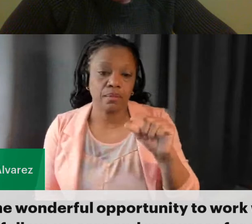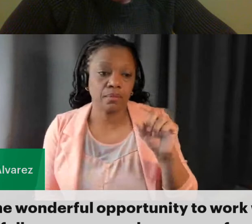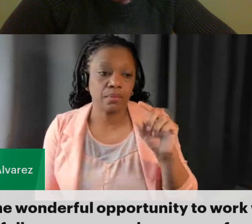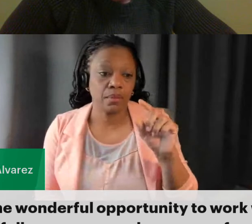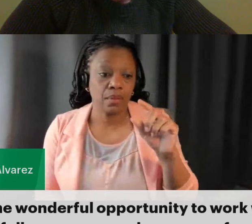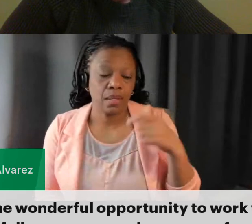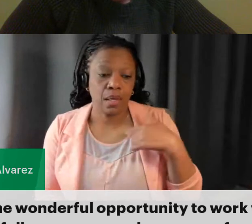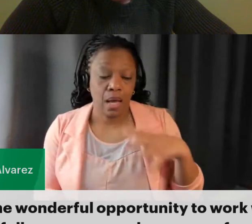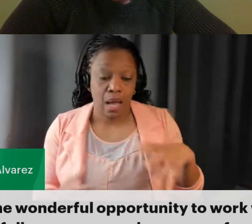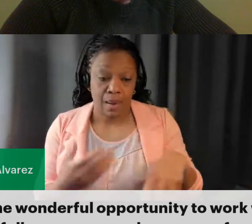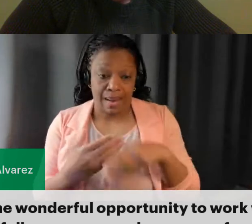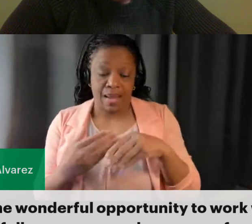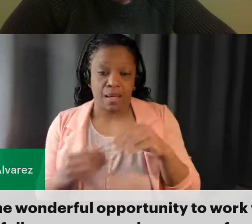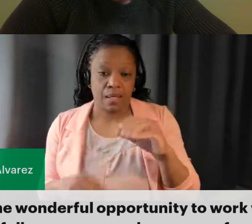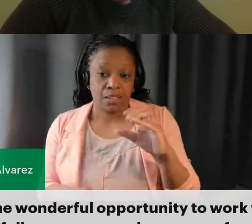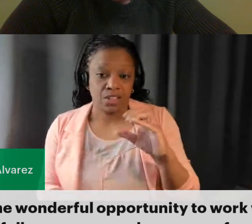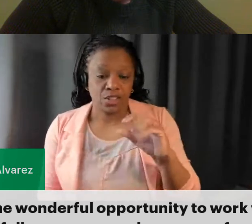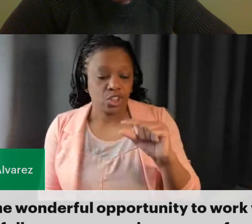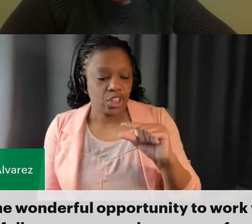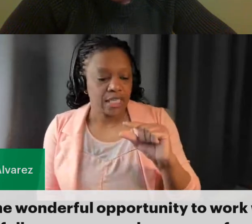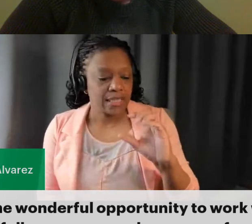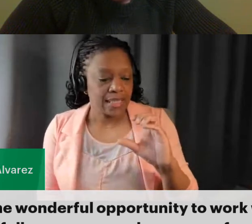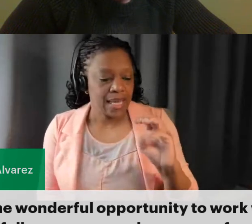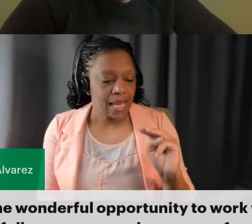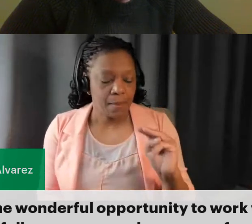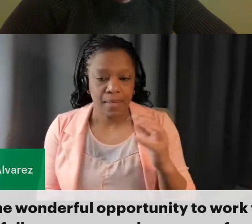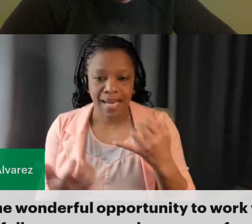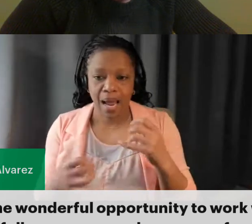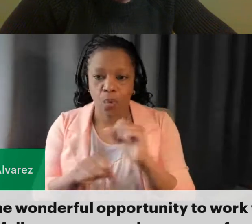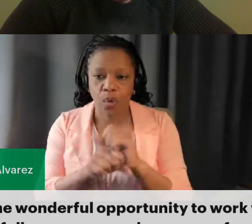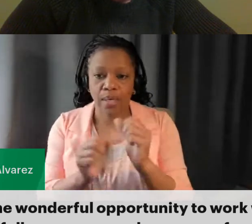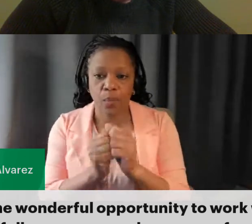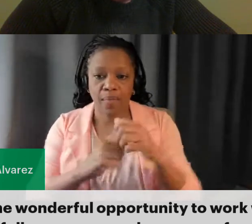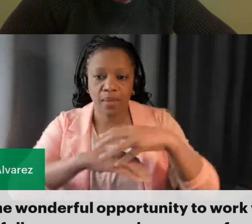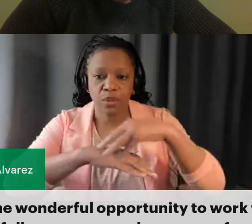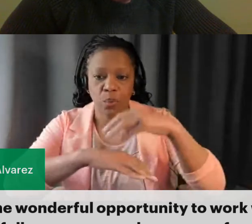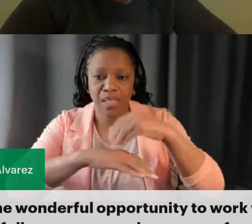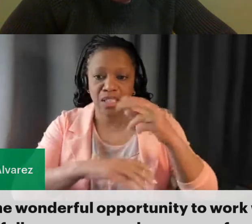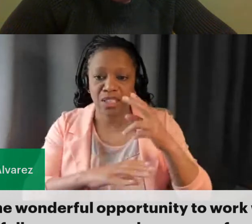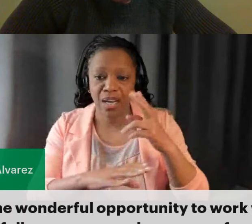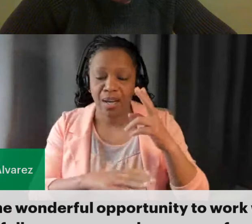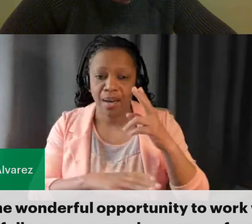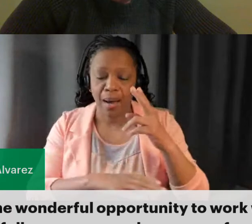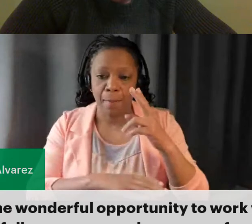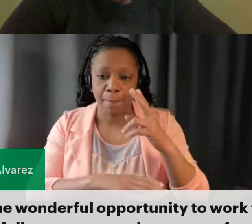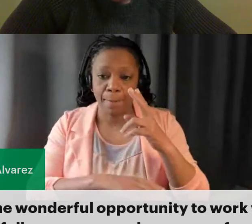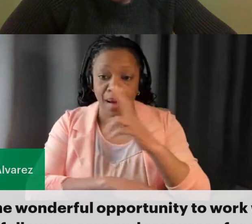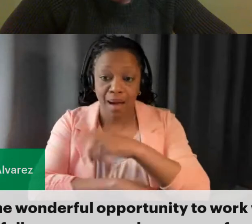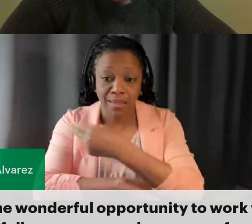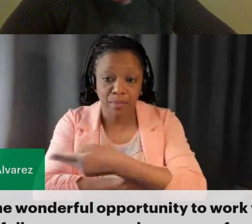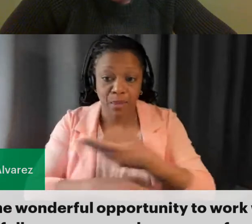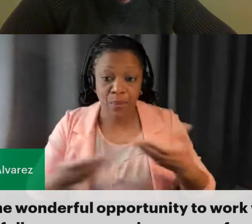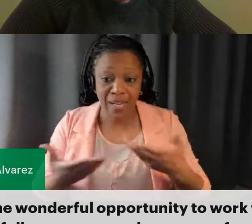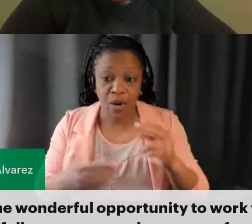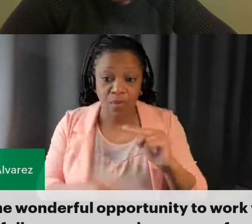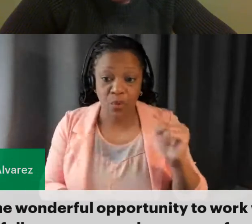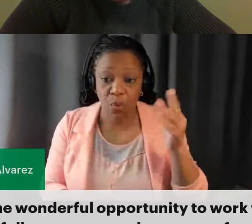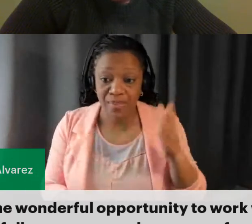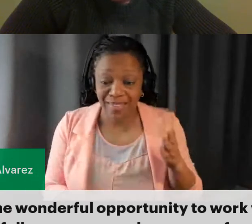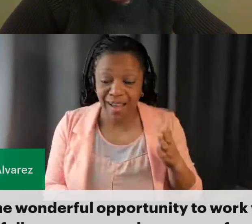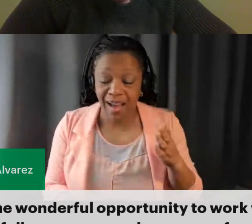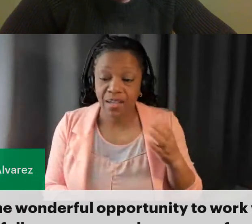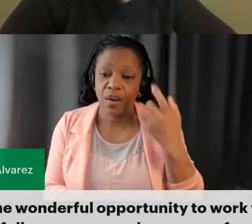really interesting partnership right now with Swedish Hospital up here on the north side to run a curbside